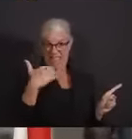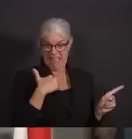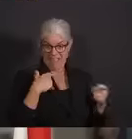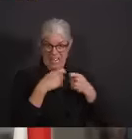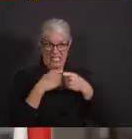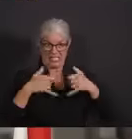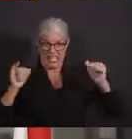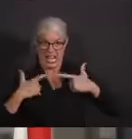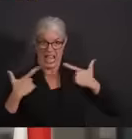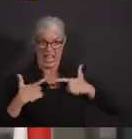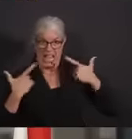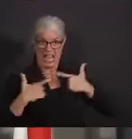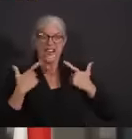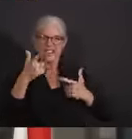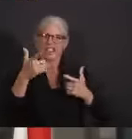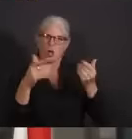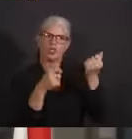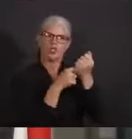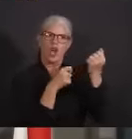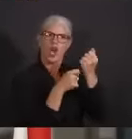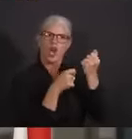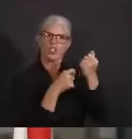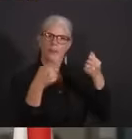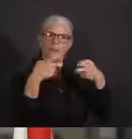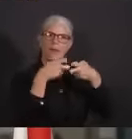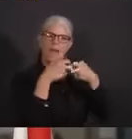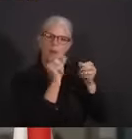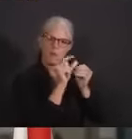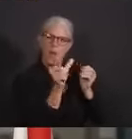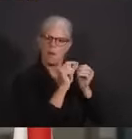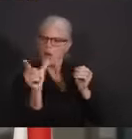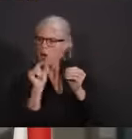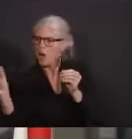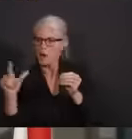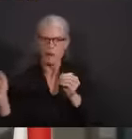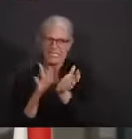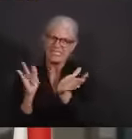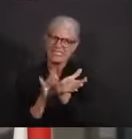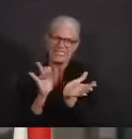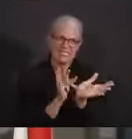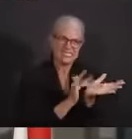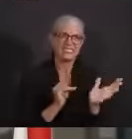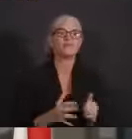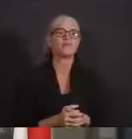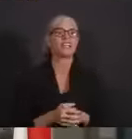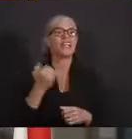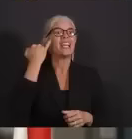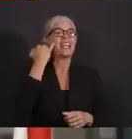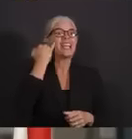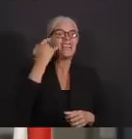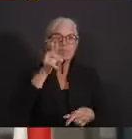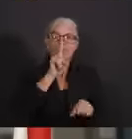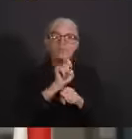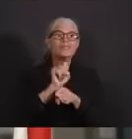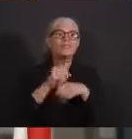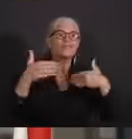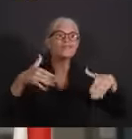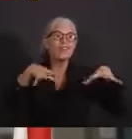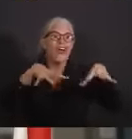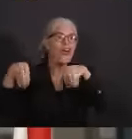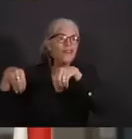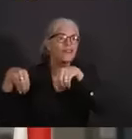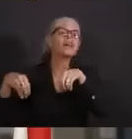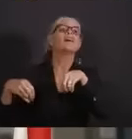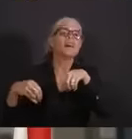devices plugged in and keep the charge full. If you lose power and are going to use a generator for backup power, please use